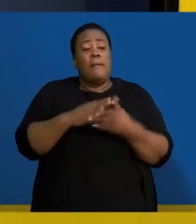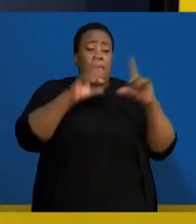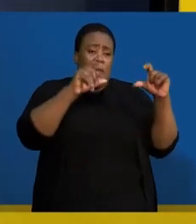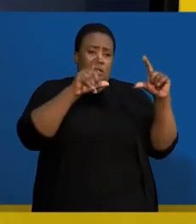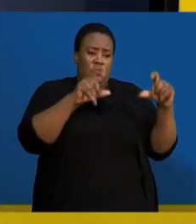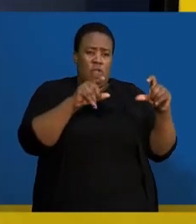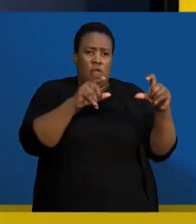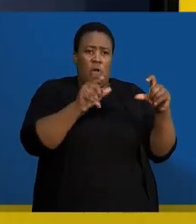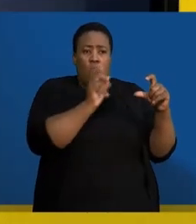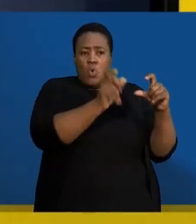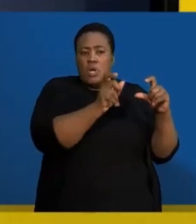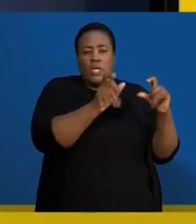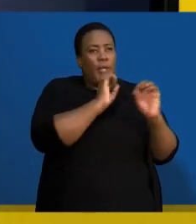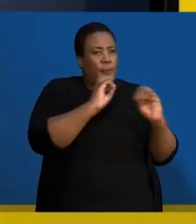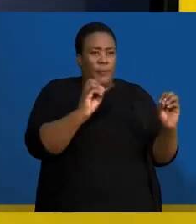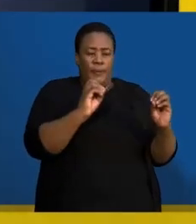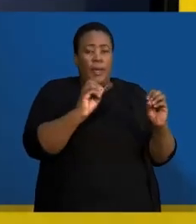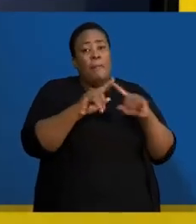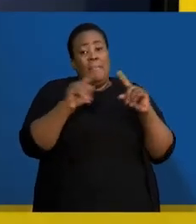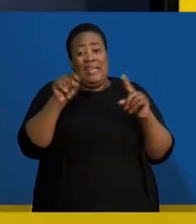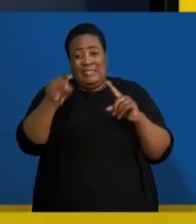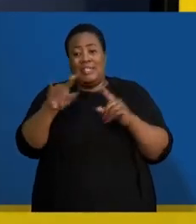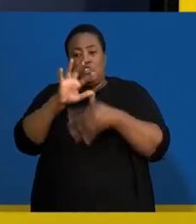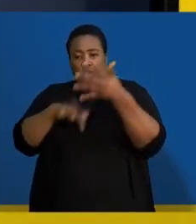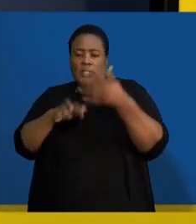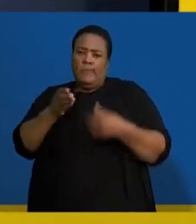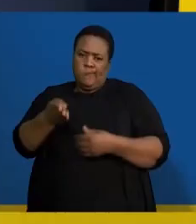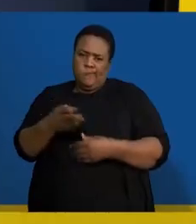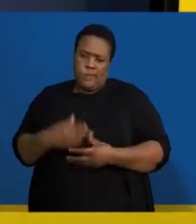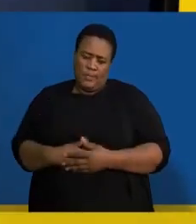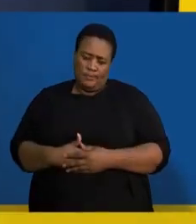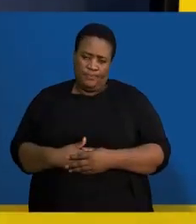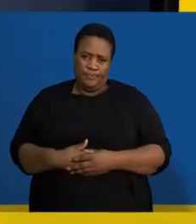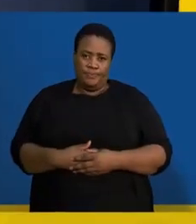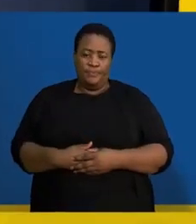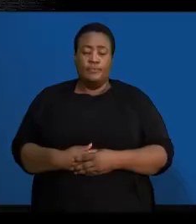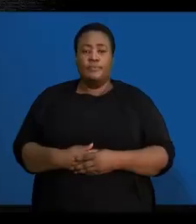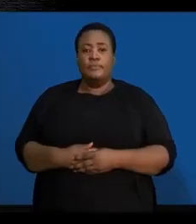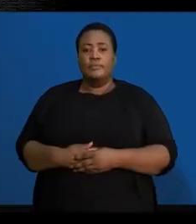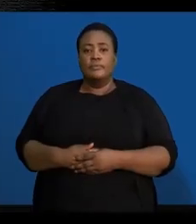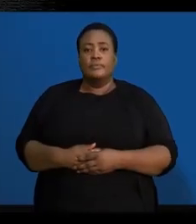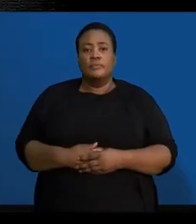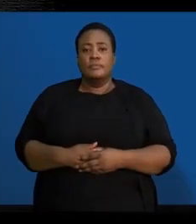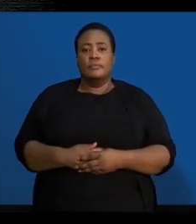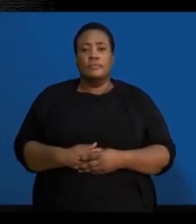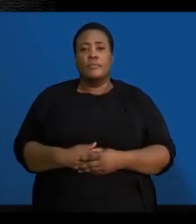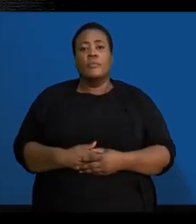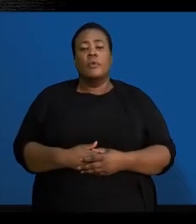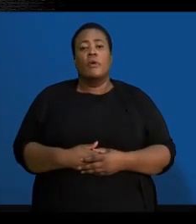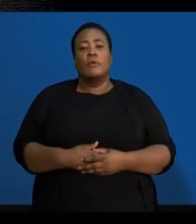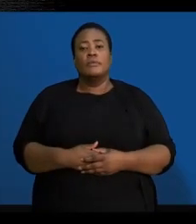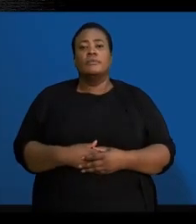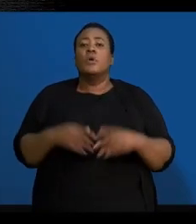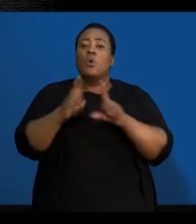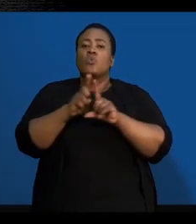not find texts, but in cartoons you will find a lot of text. Okay, you have to look for symbols